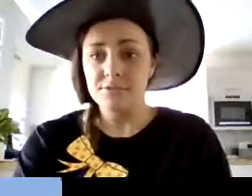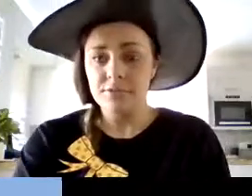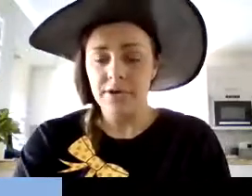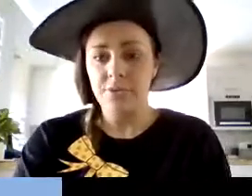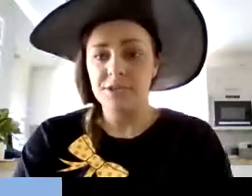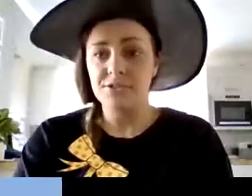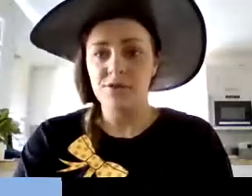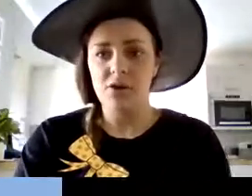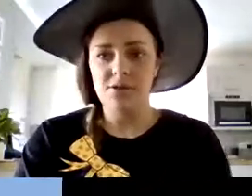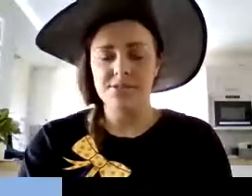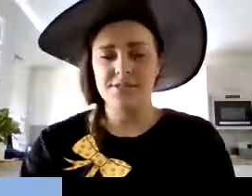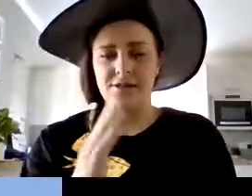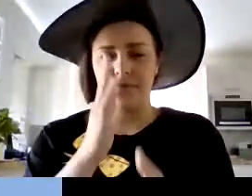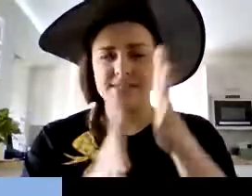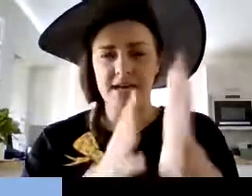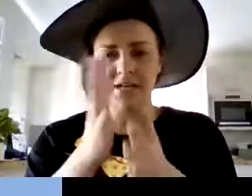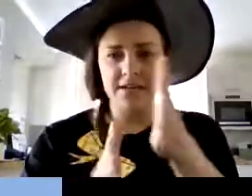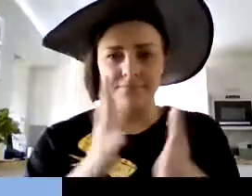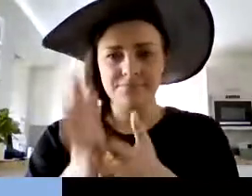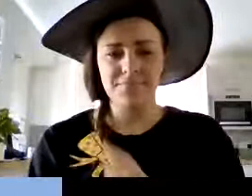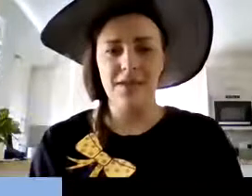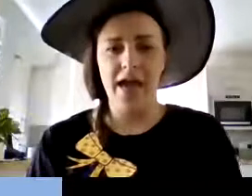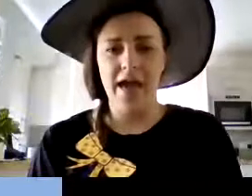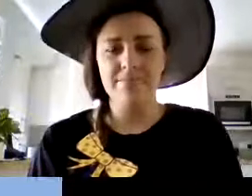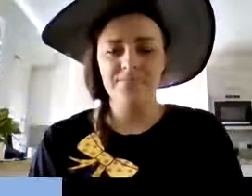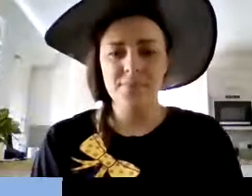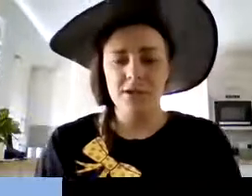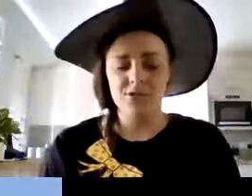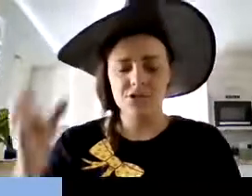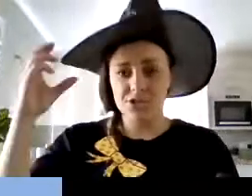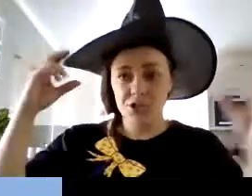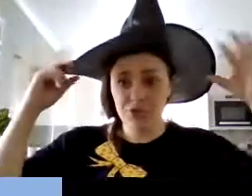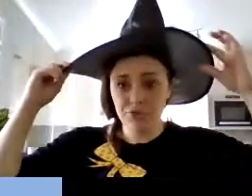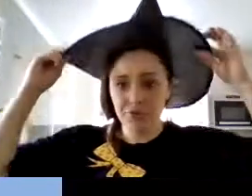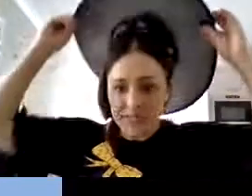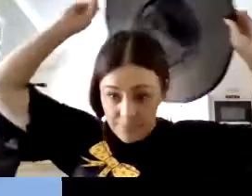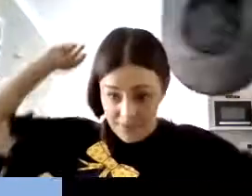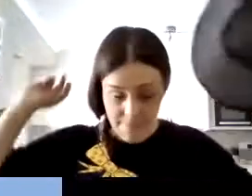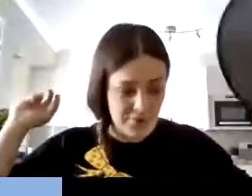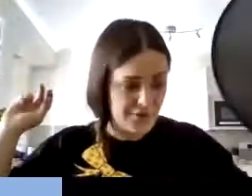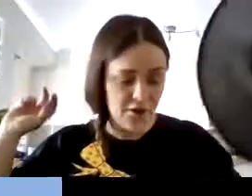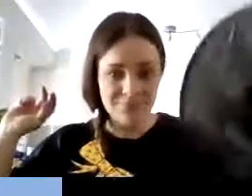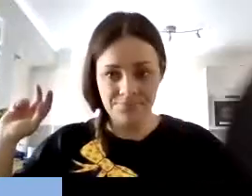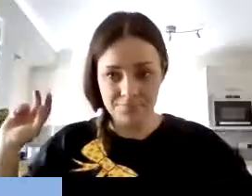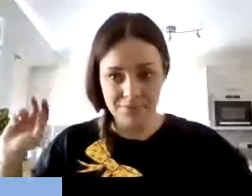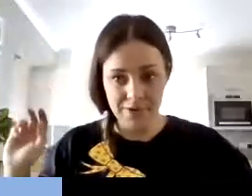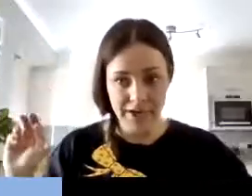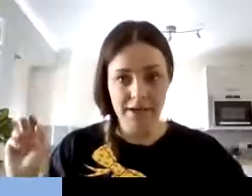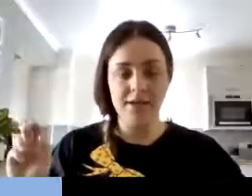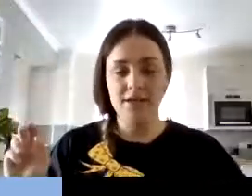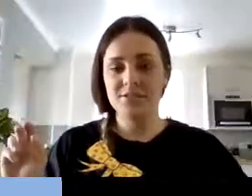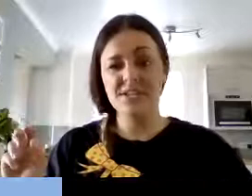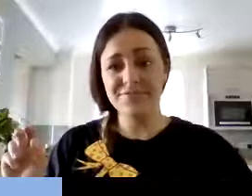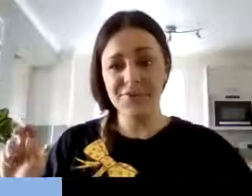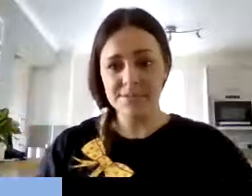In this story, we need to do lots of signing, okay? So I'm just going to go through some of them with you,